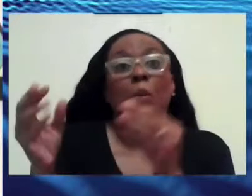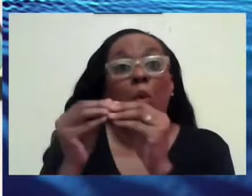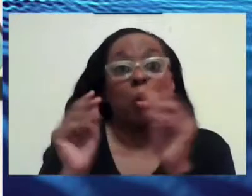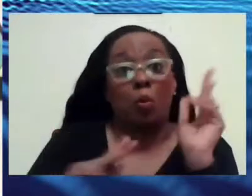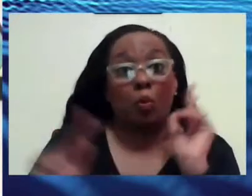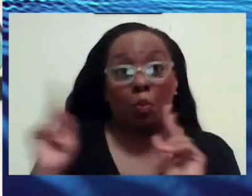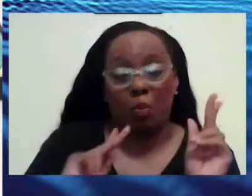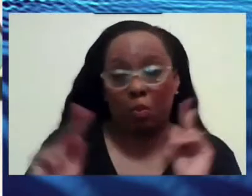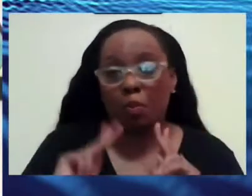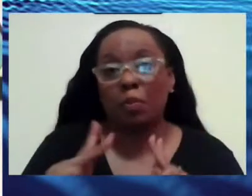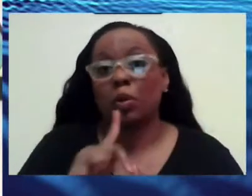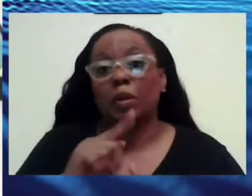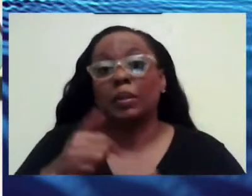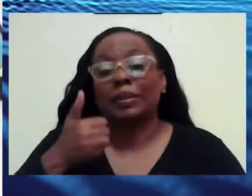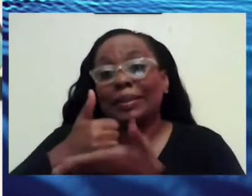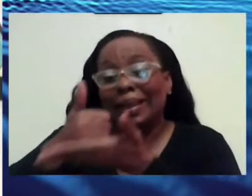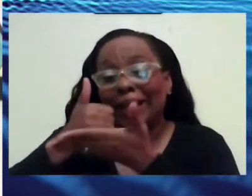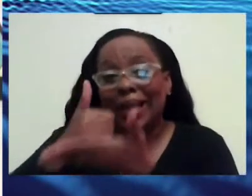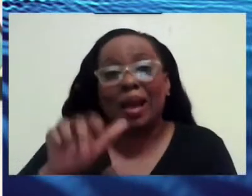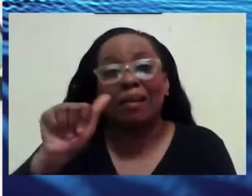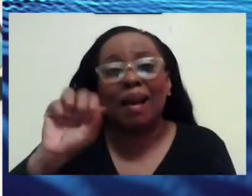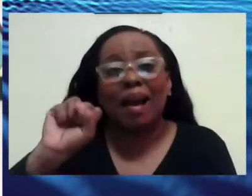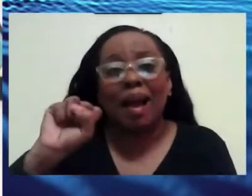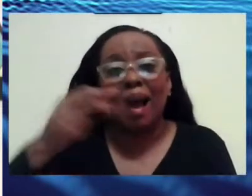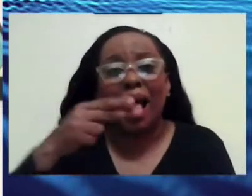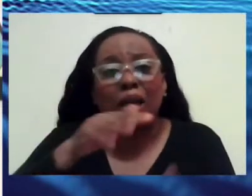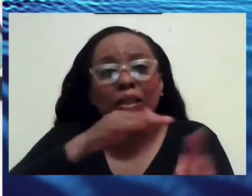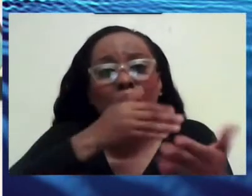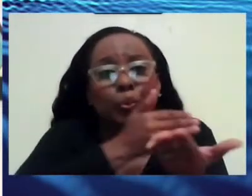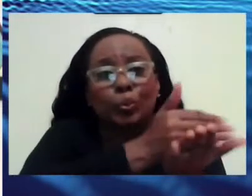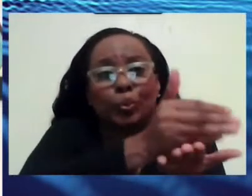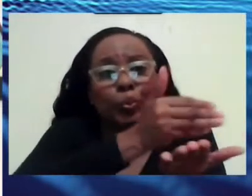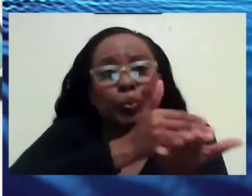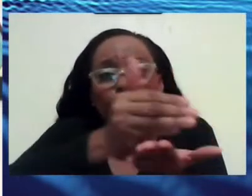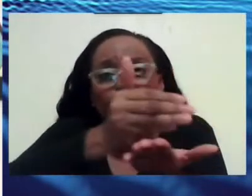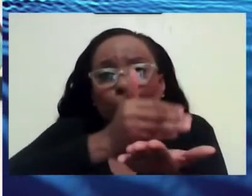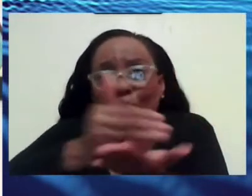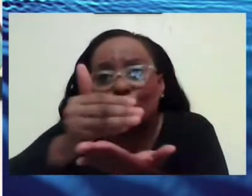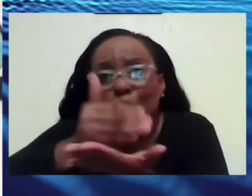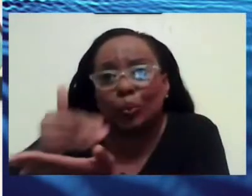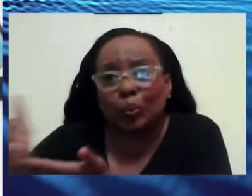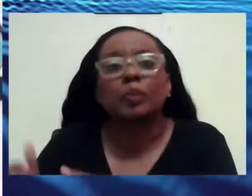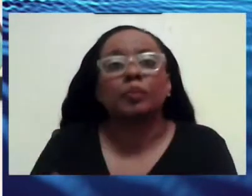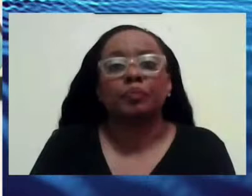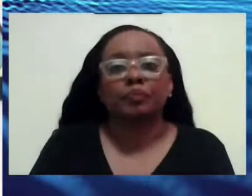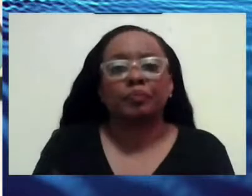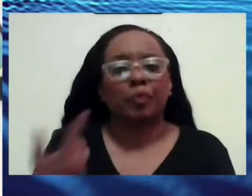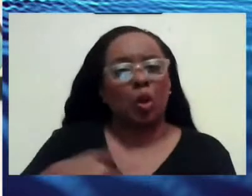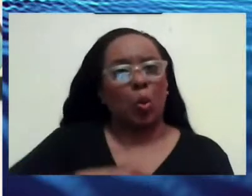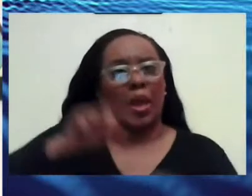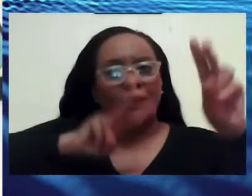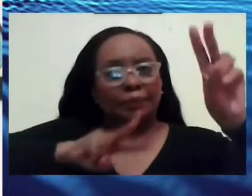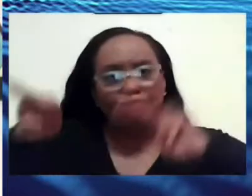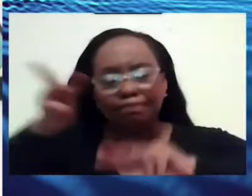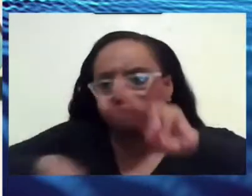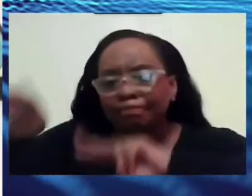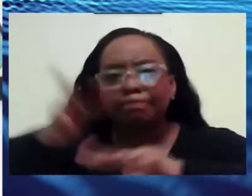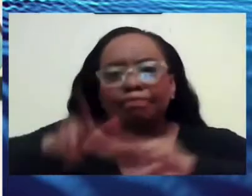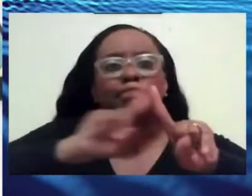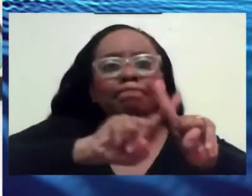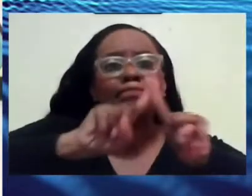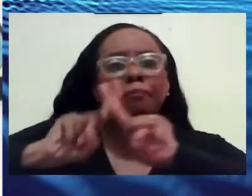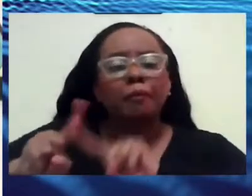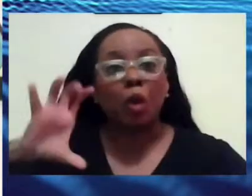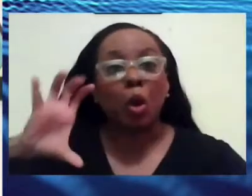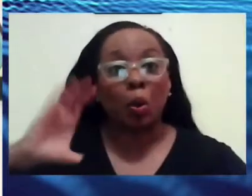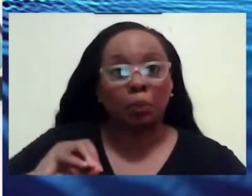to help move all of the ash from the school premises. What we're doing is looking at the various companies that would assist the ministry generally to clean.